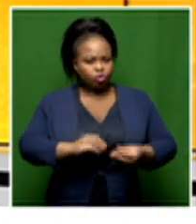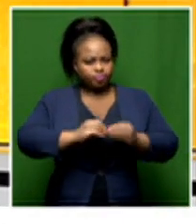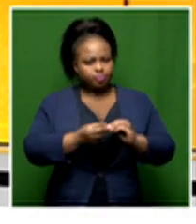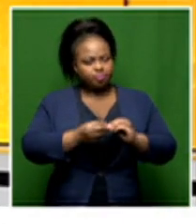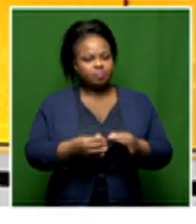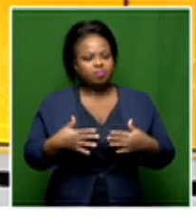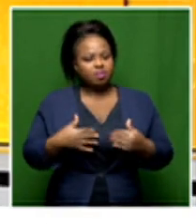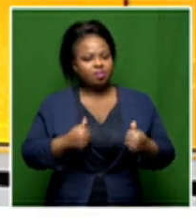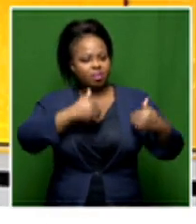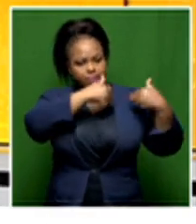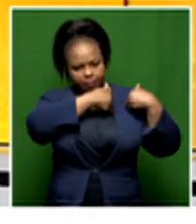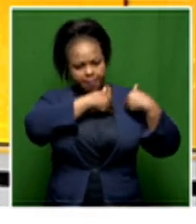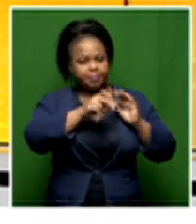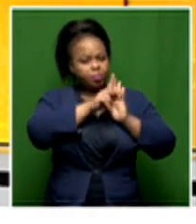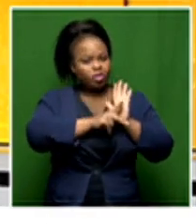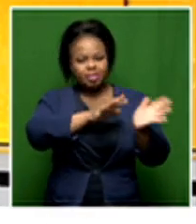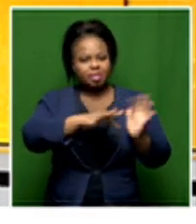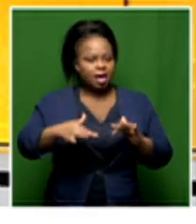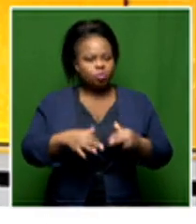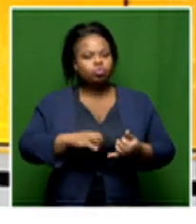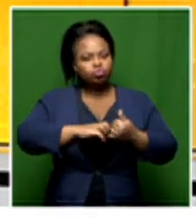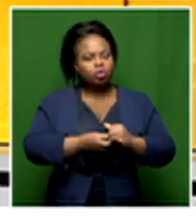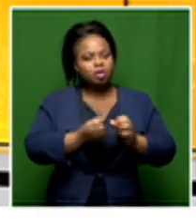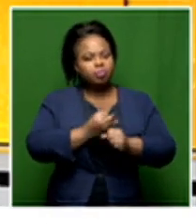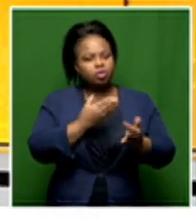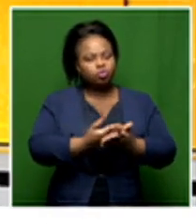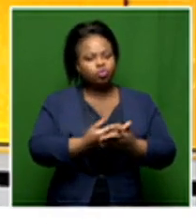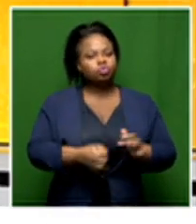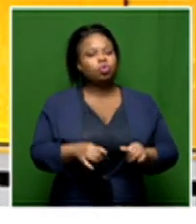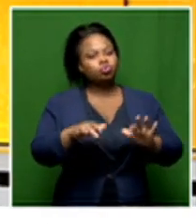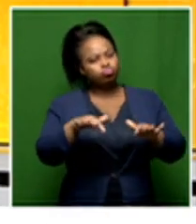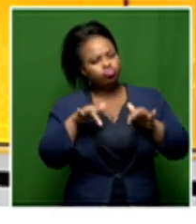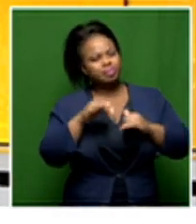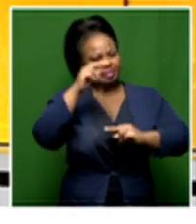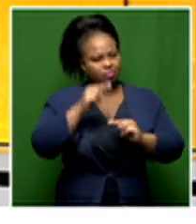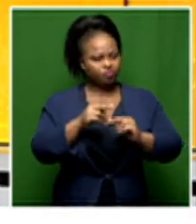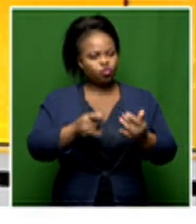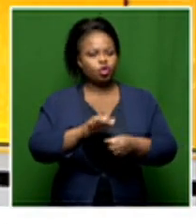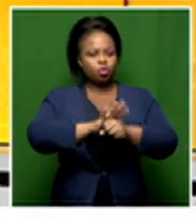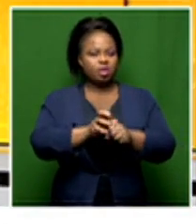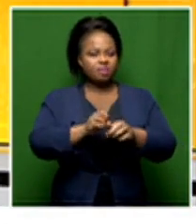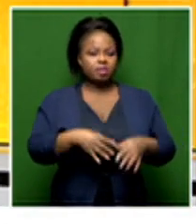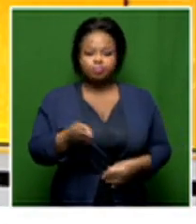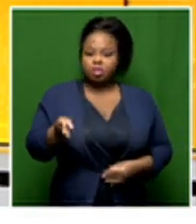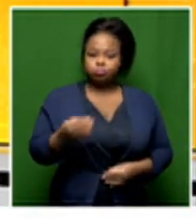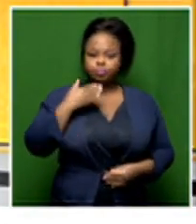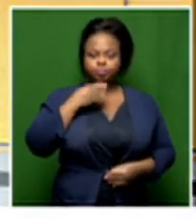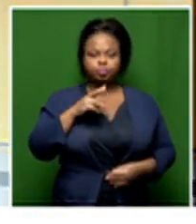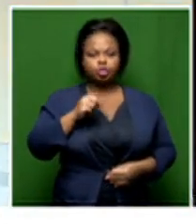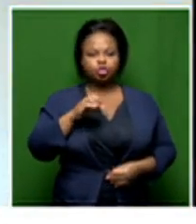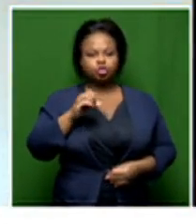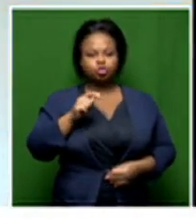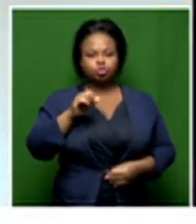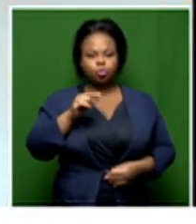amend their health and safety policies in order to respond to this COVID-19 pandemic, we're joined by